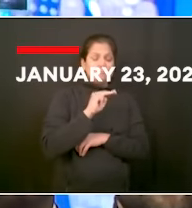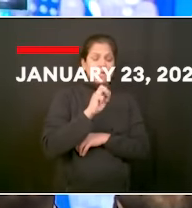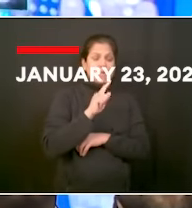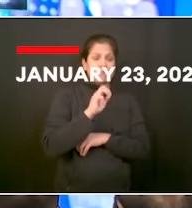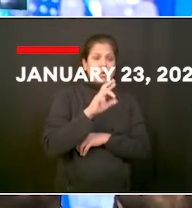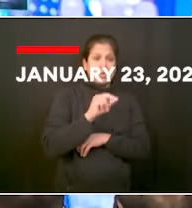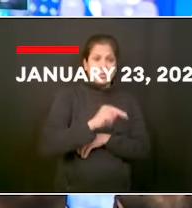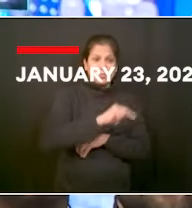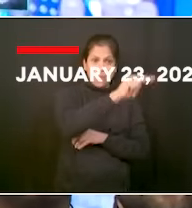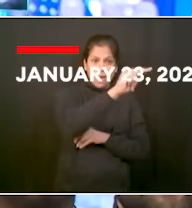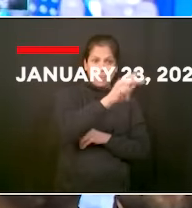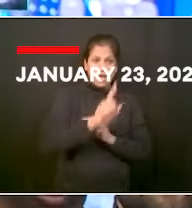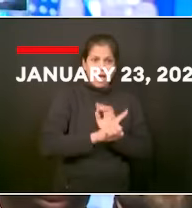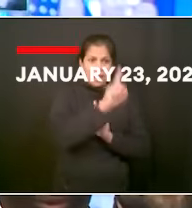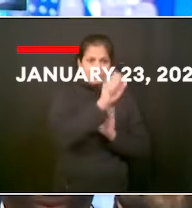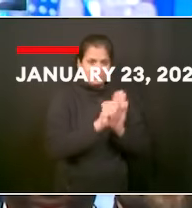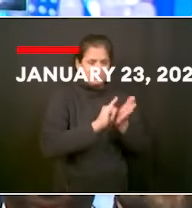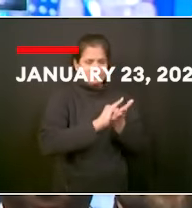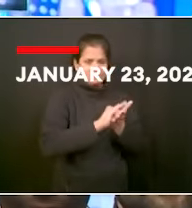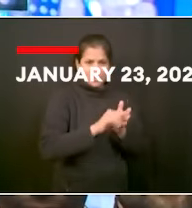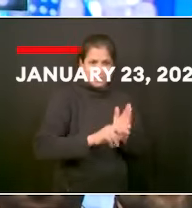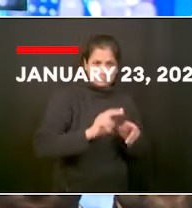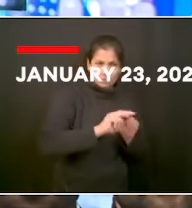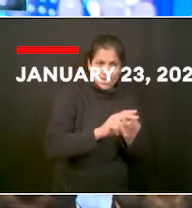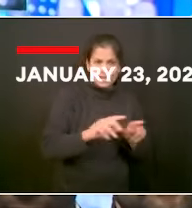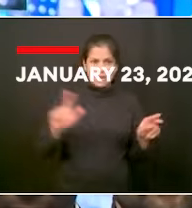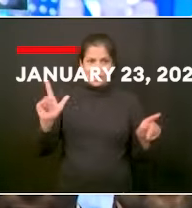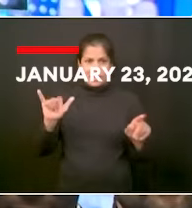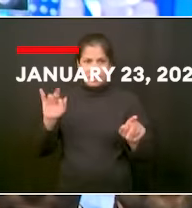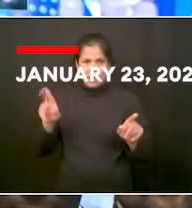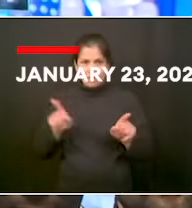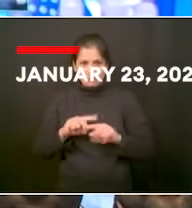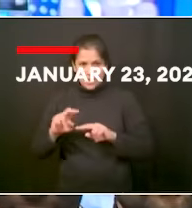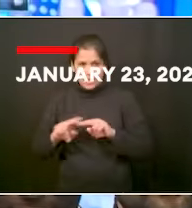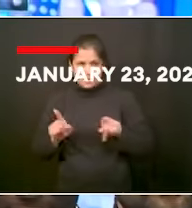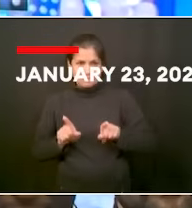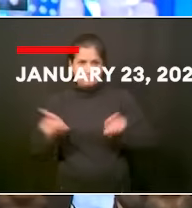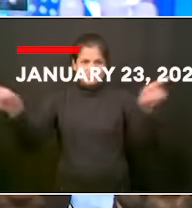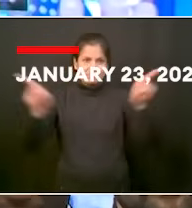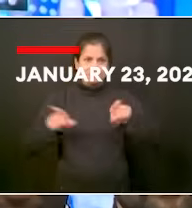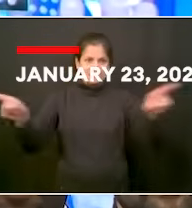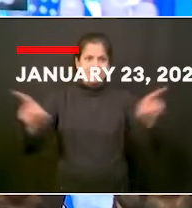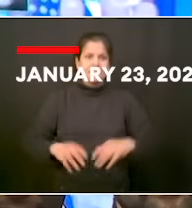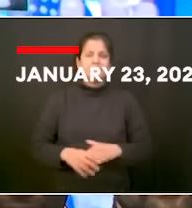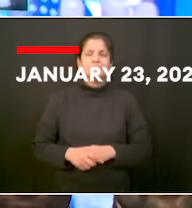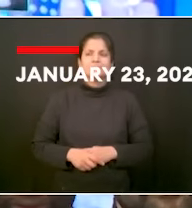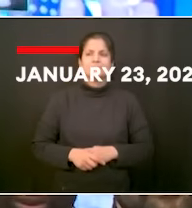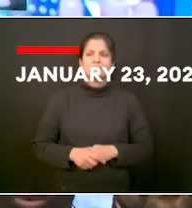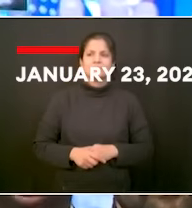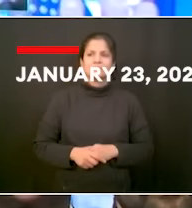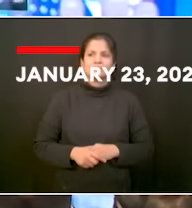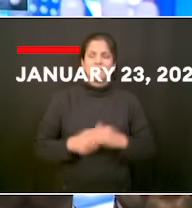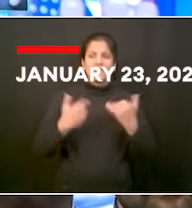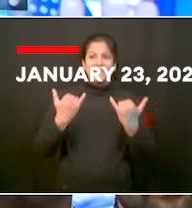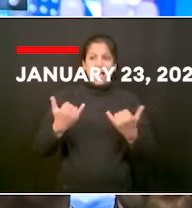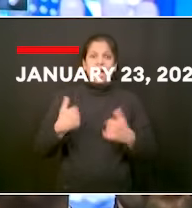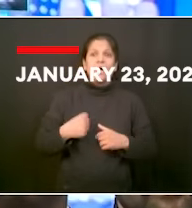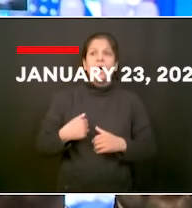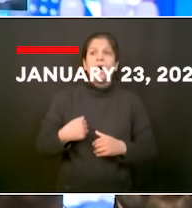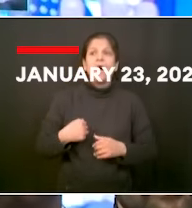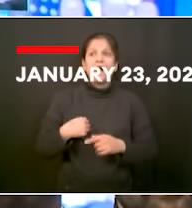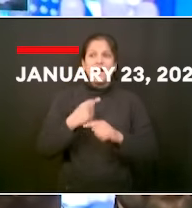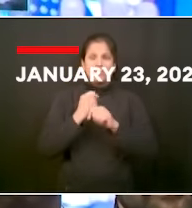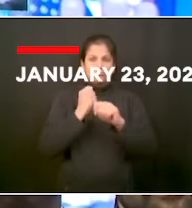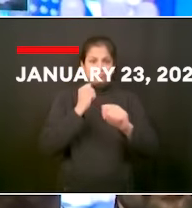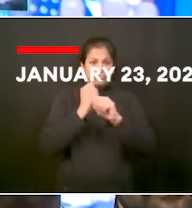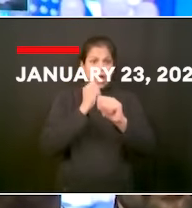have 35 snow fighting vehicles that can rapidly clear block streets, and all the buses will be fitted with trains.